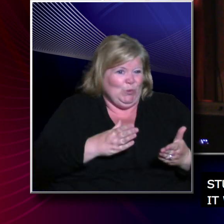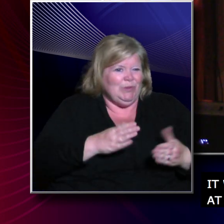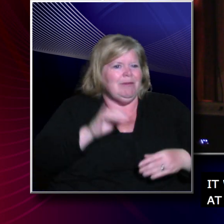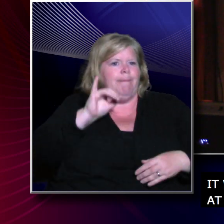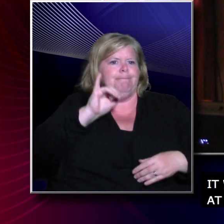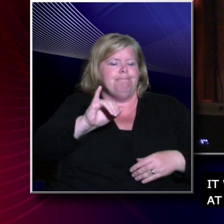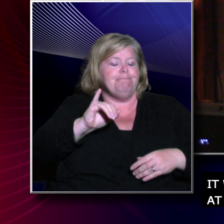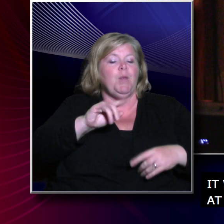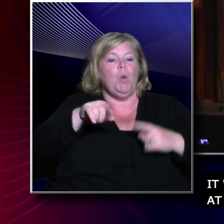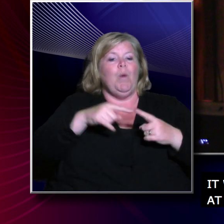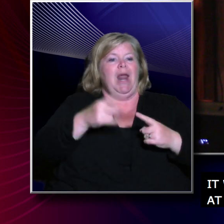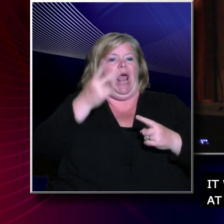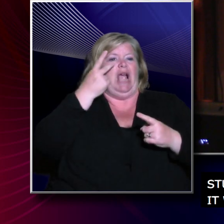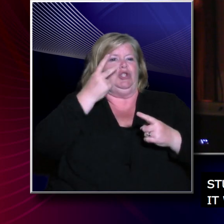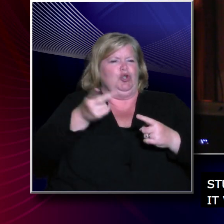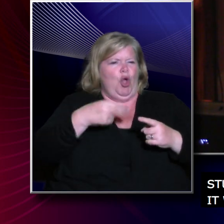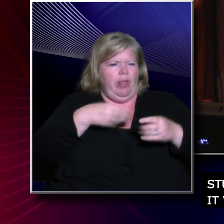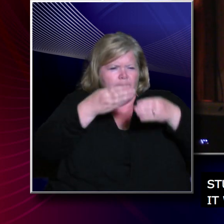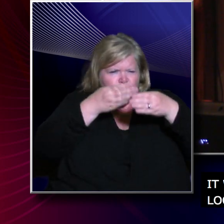breakdown,